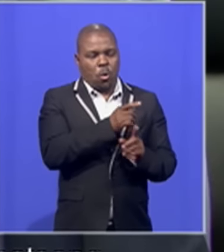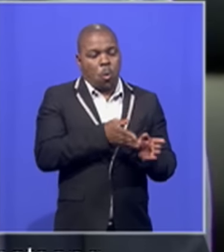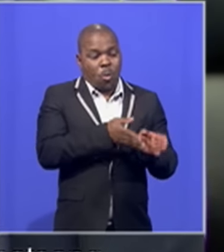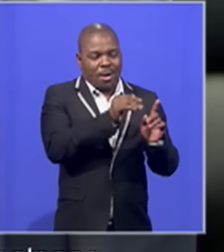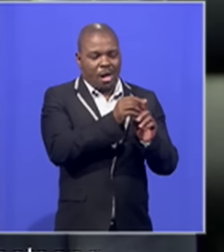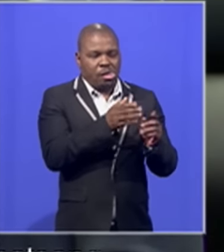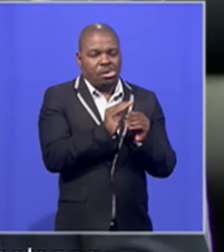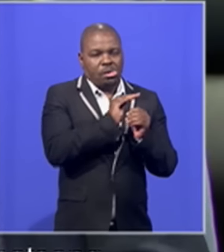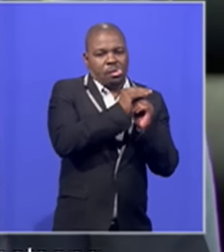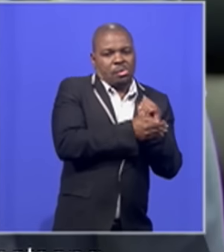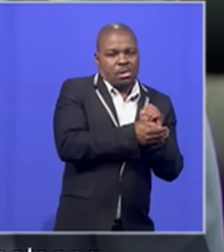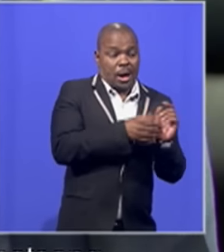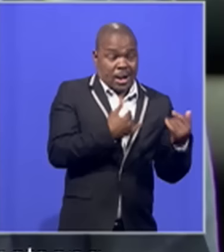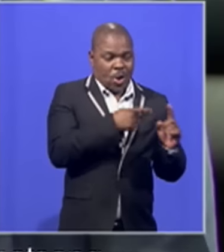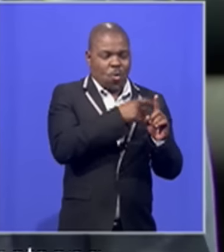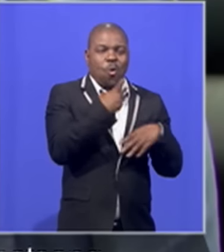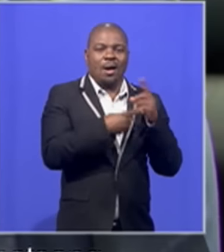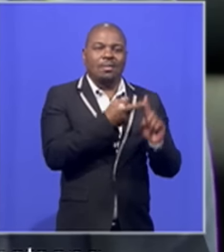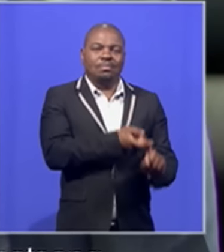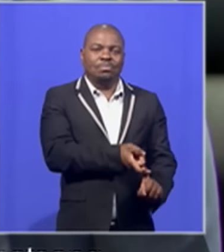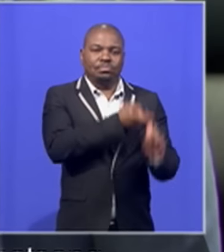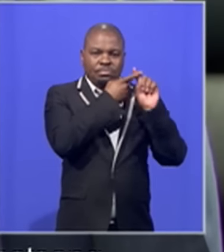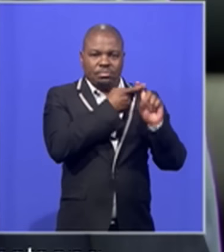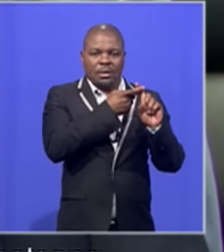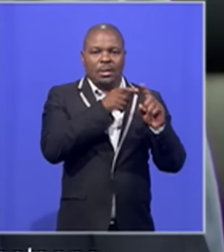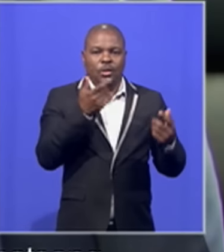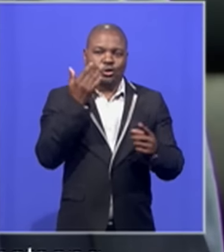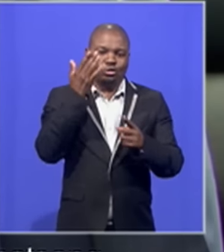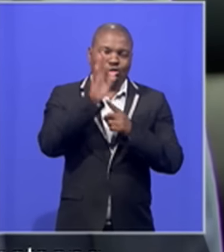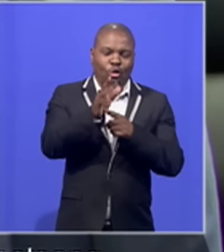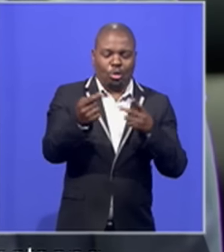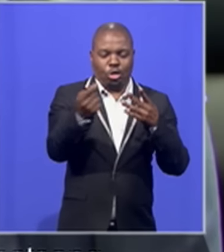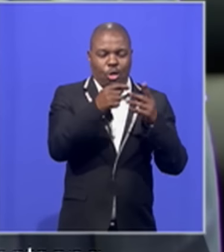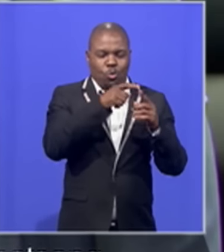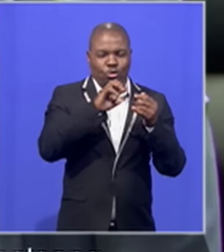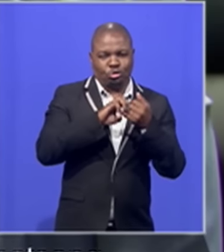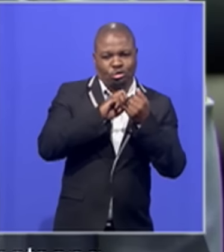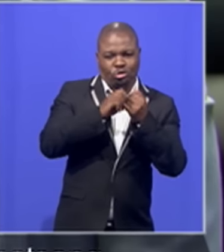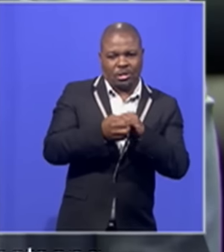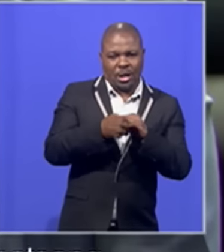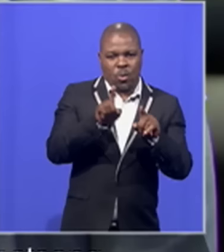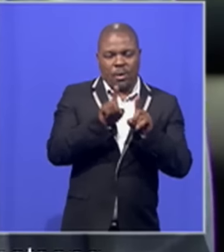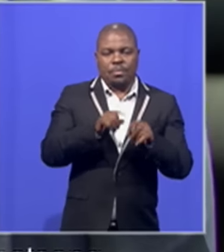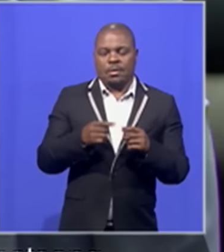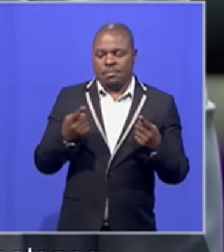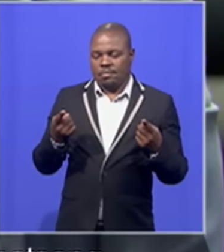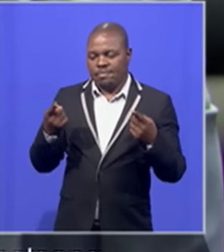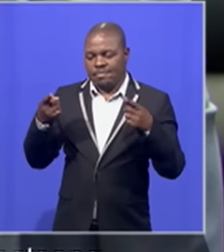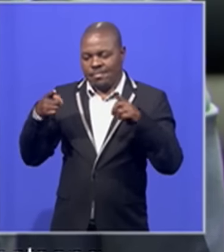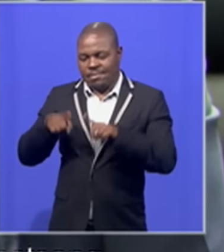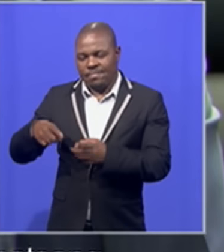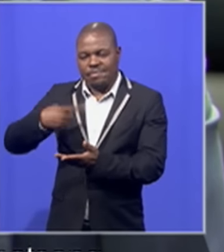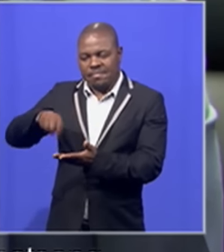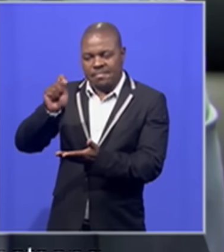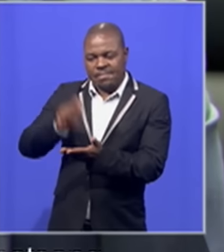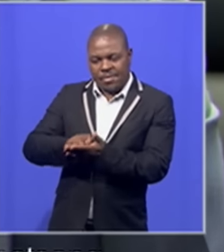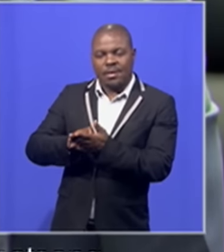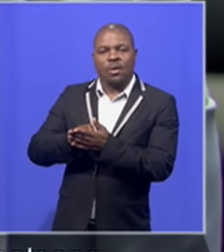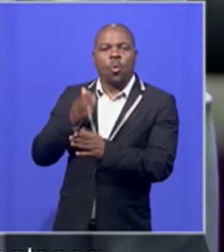yo o sekegilweng di feleleditse di senotse makoa mo maitekong a gagwe a go dira semmuso kamano e sa feleng ya